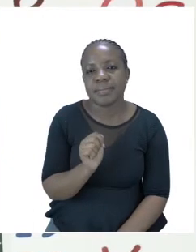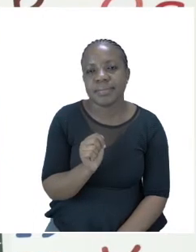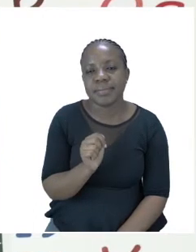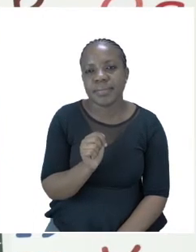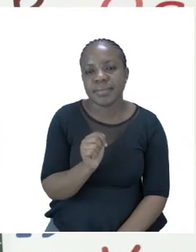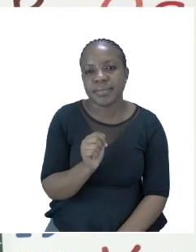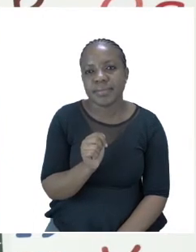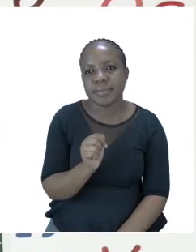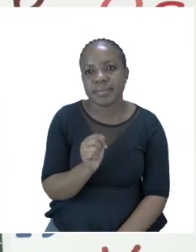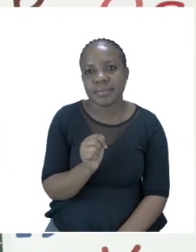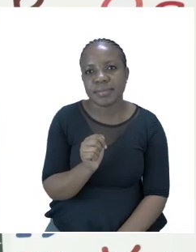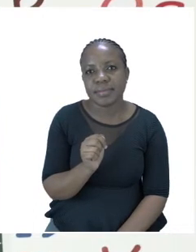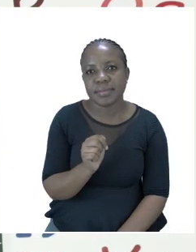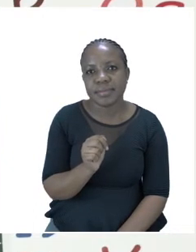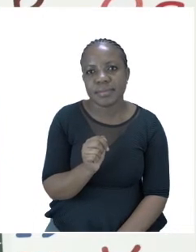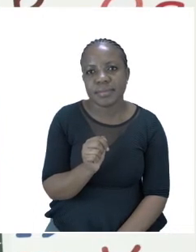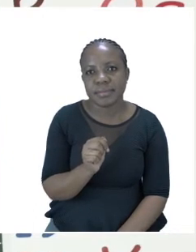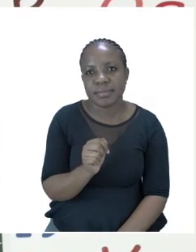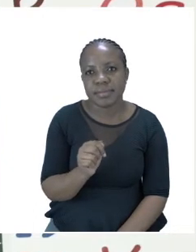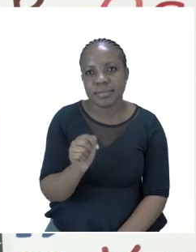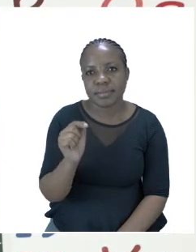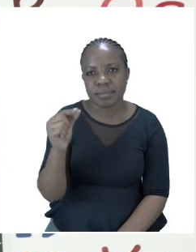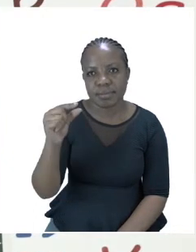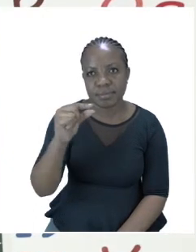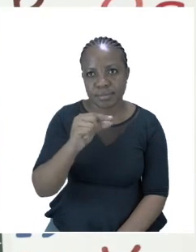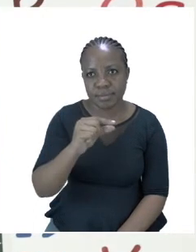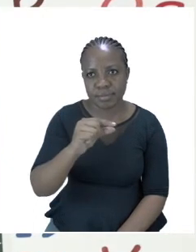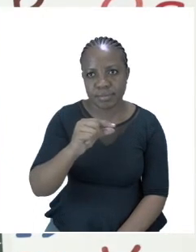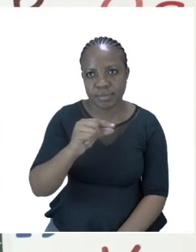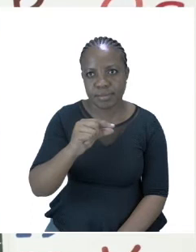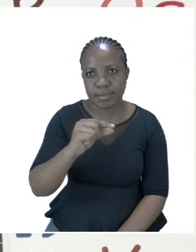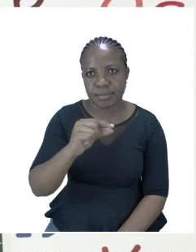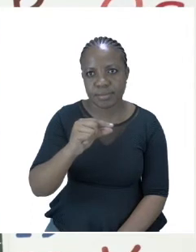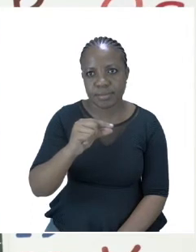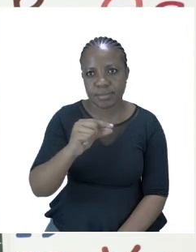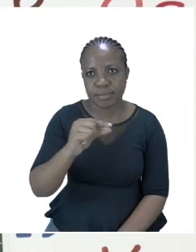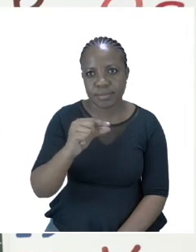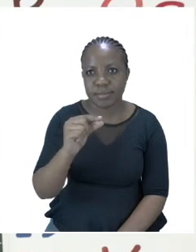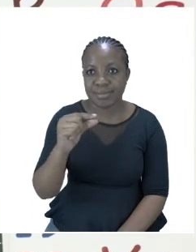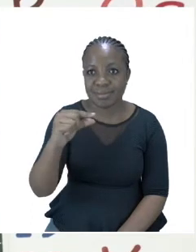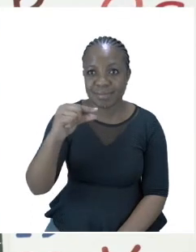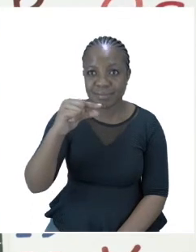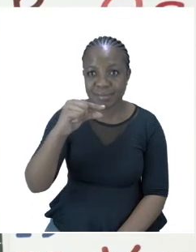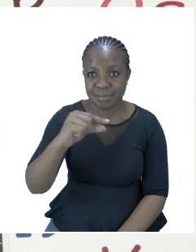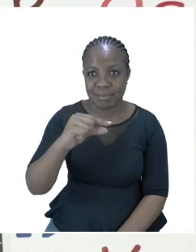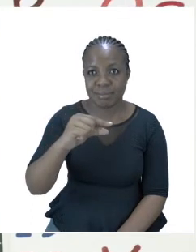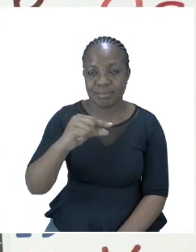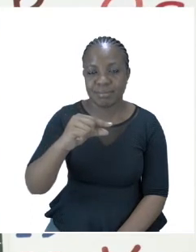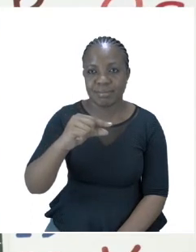now go to the next letter, which is G, also known as